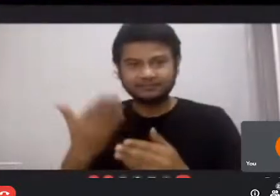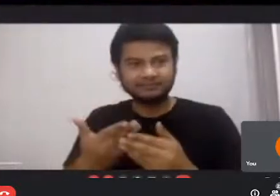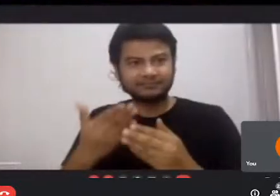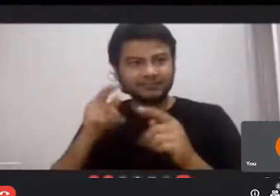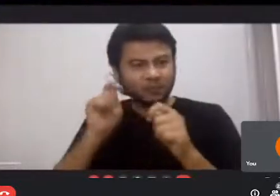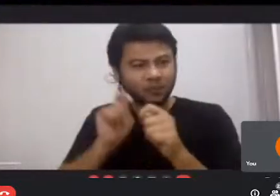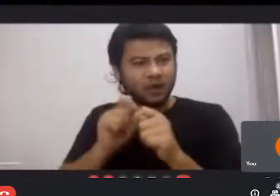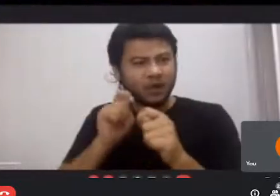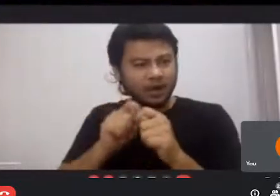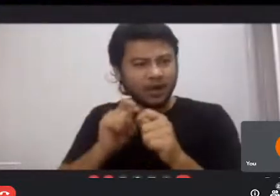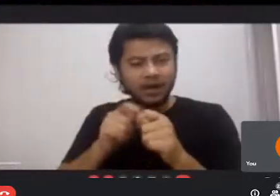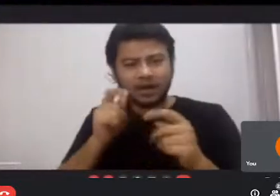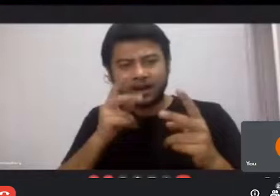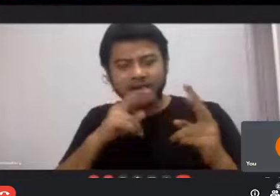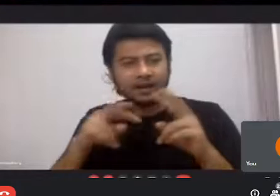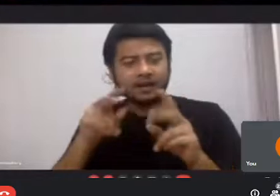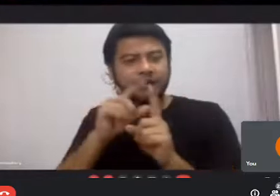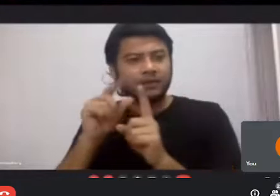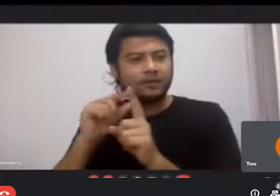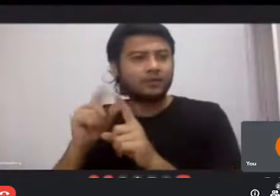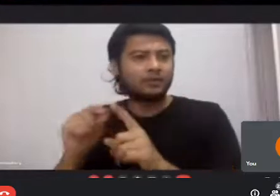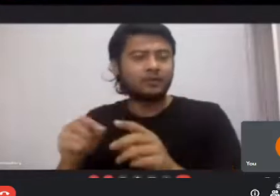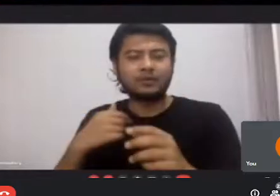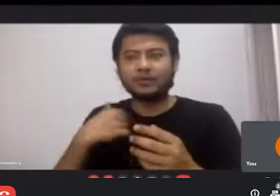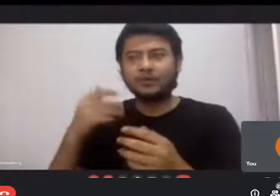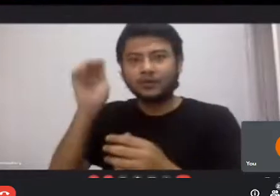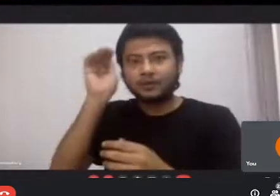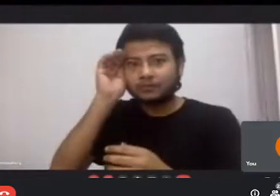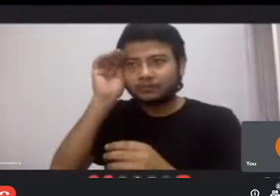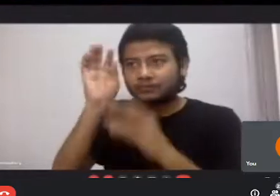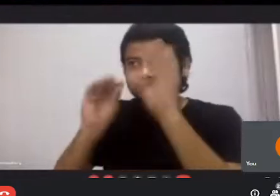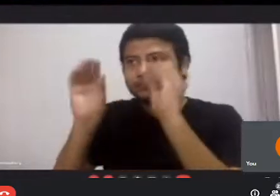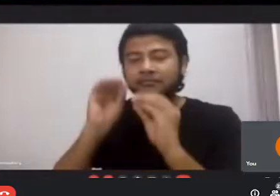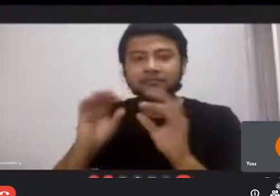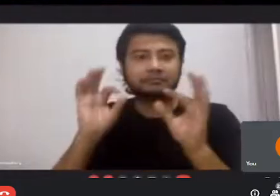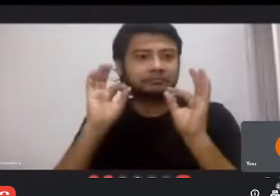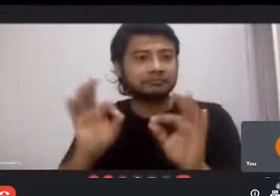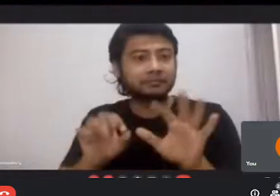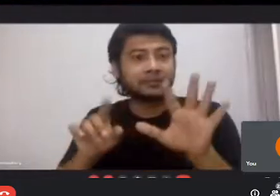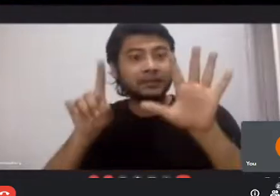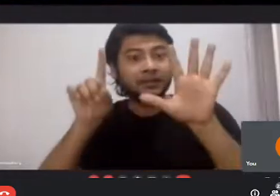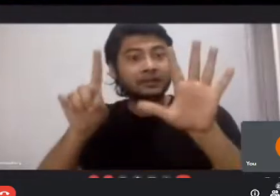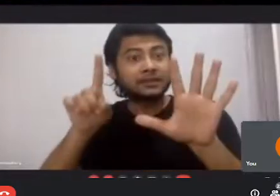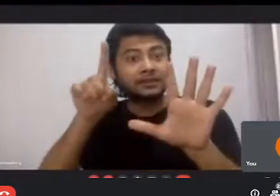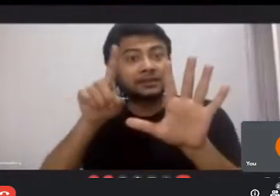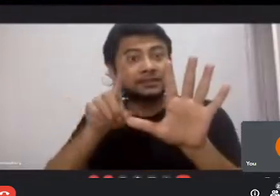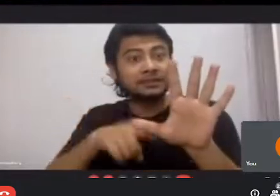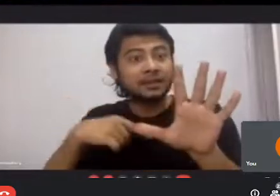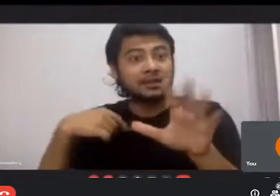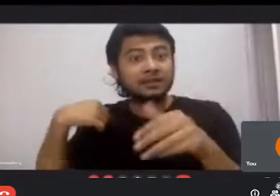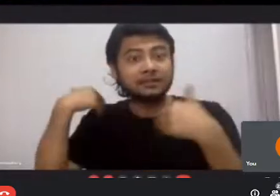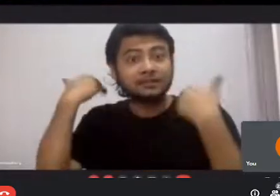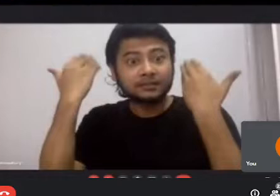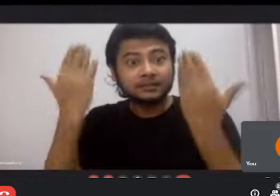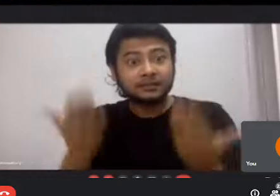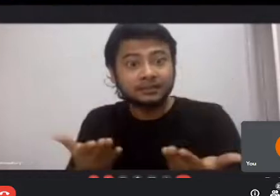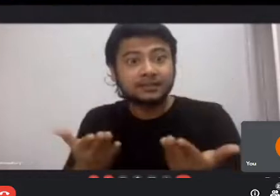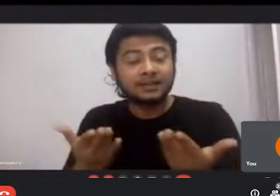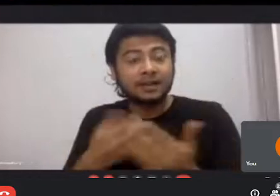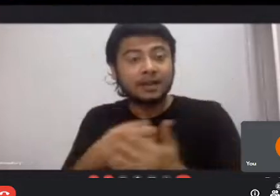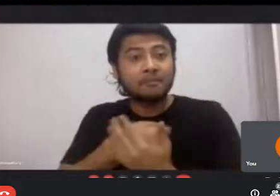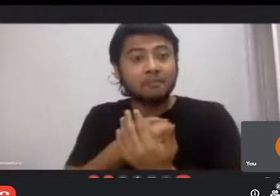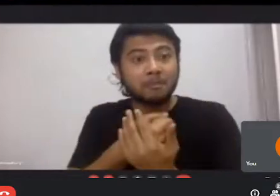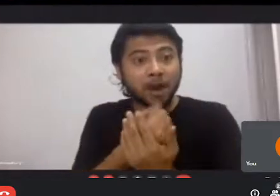It's interesting to know for almost 6 years you are developing the multilingual and multimodal skills with the deaf